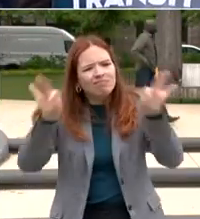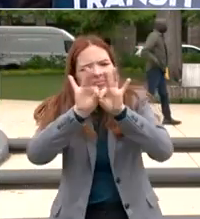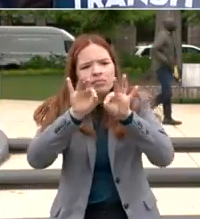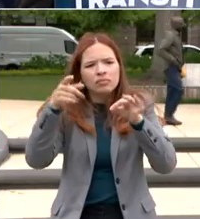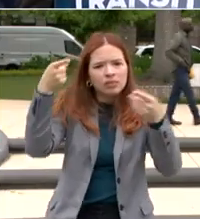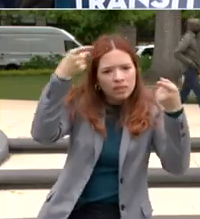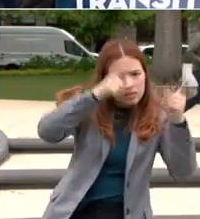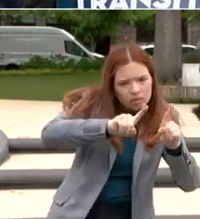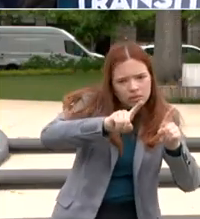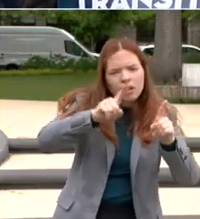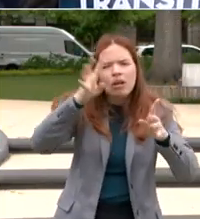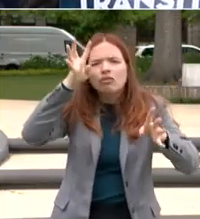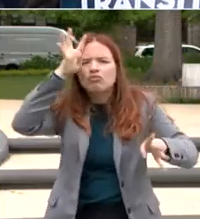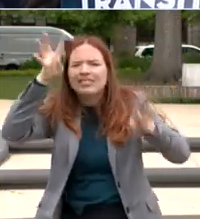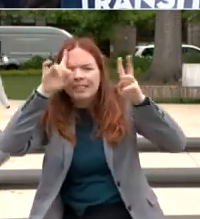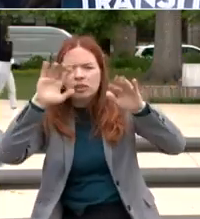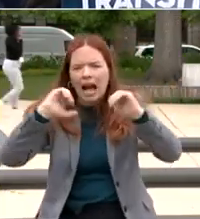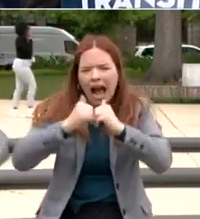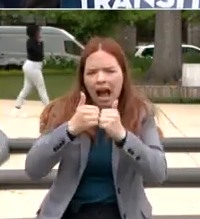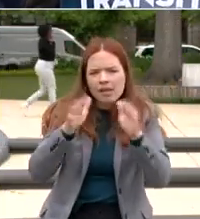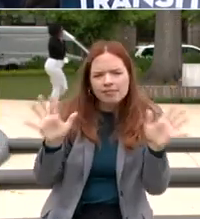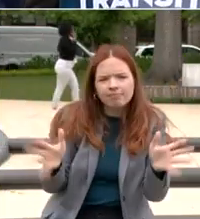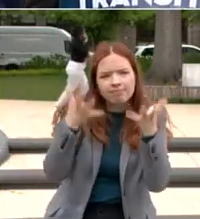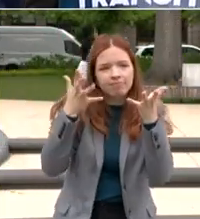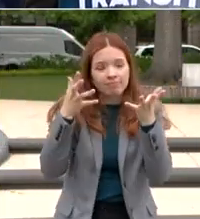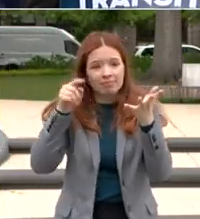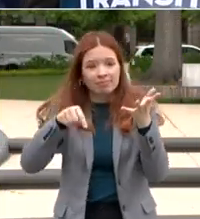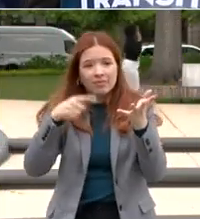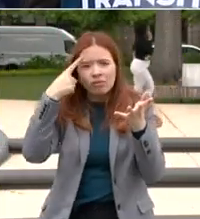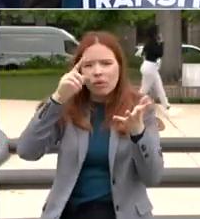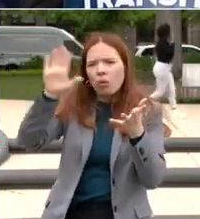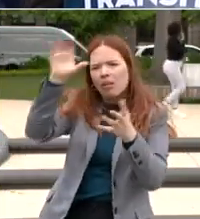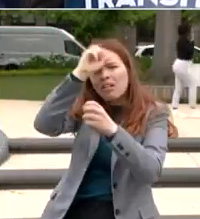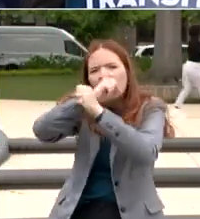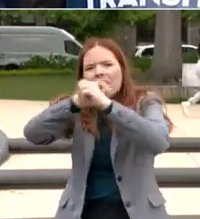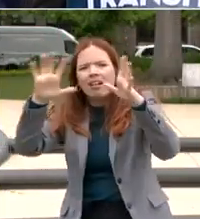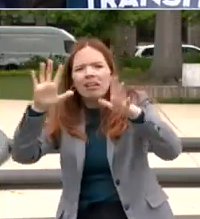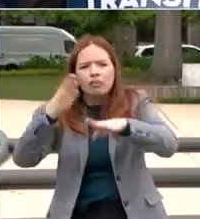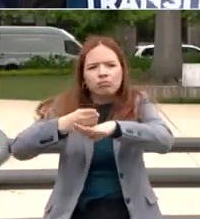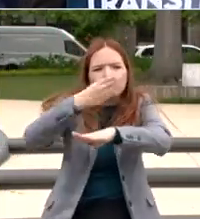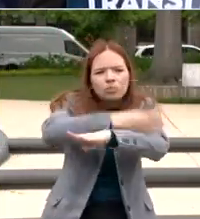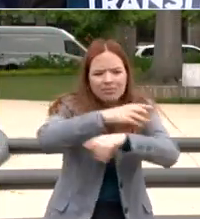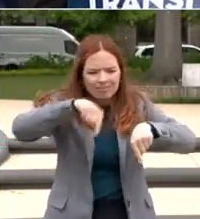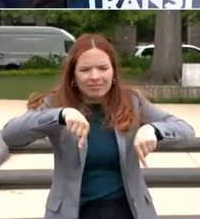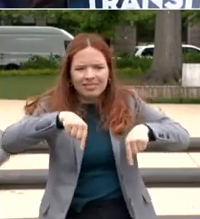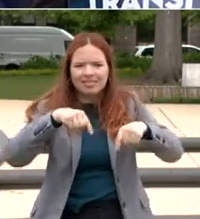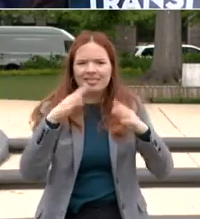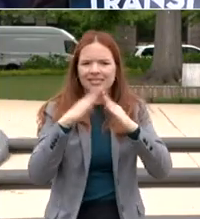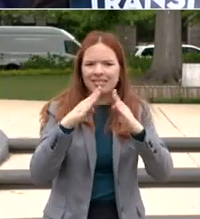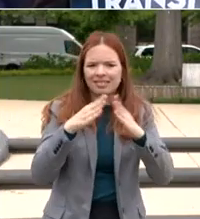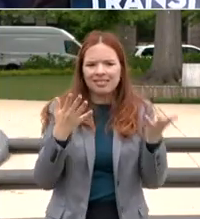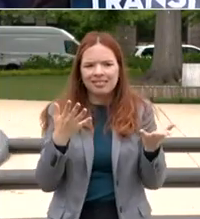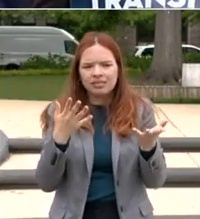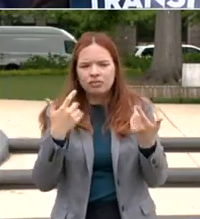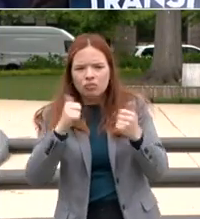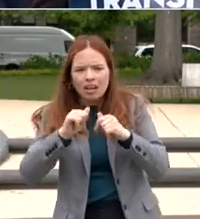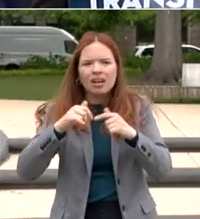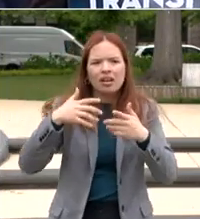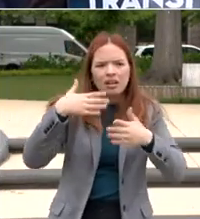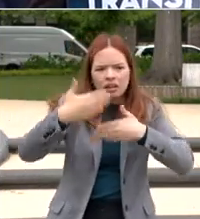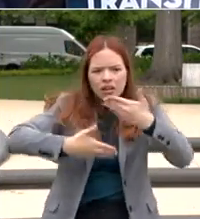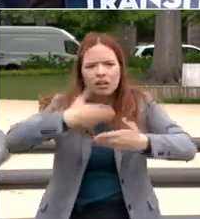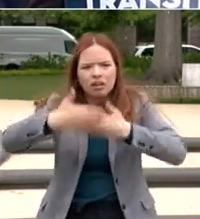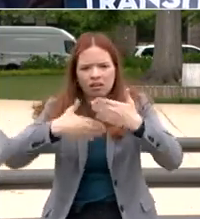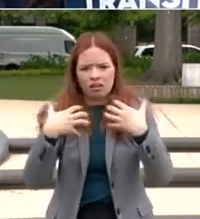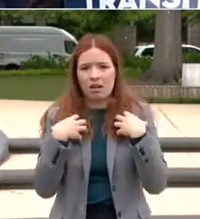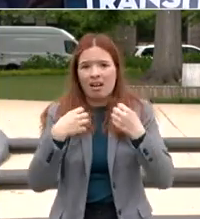thank Mayor Bowser for her leadership and her vision to help improve our city and also to help revitalize our downtown corridor. As you all